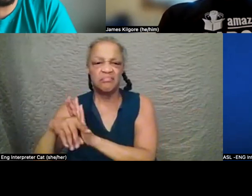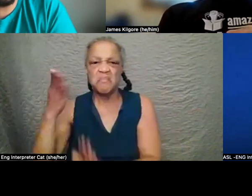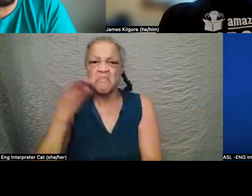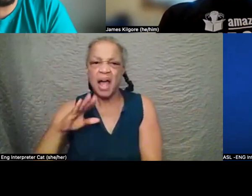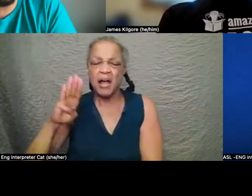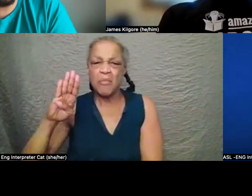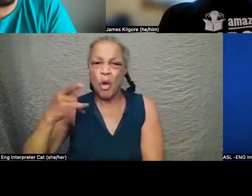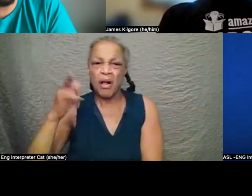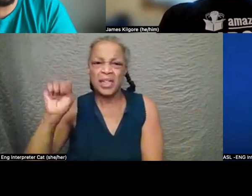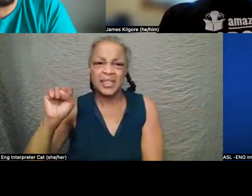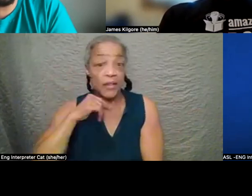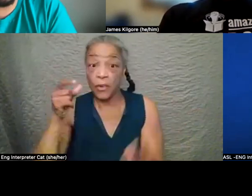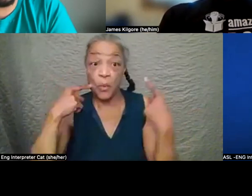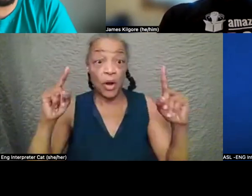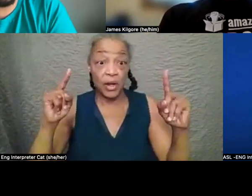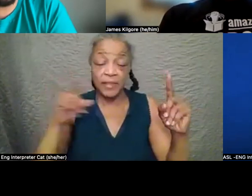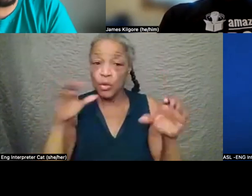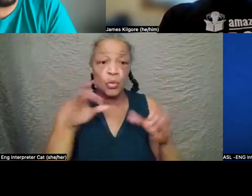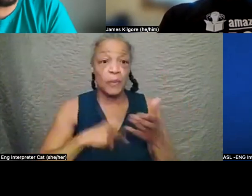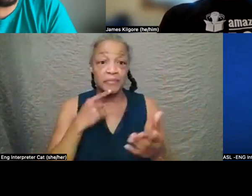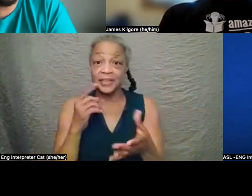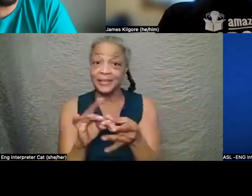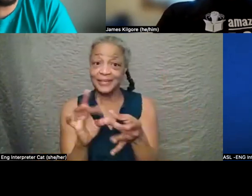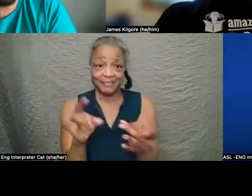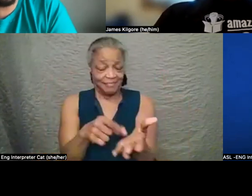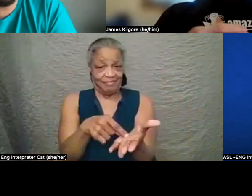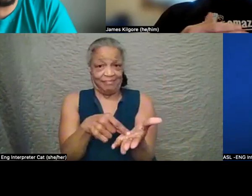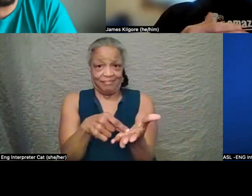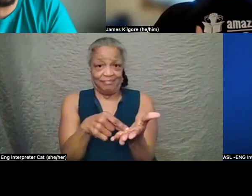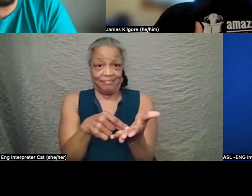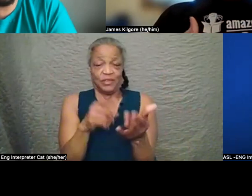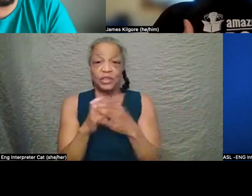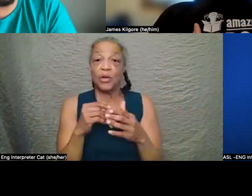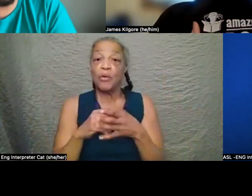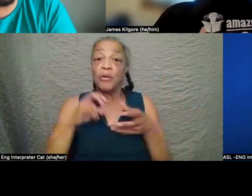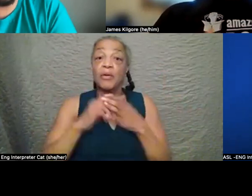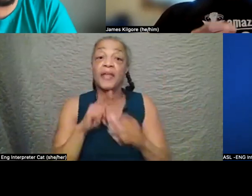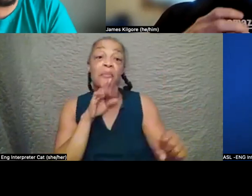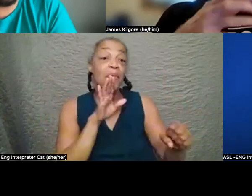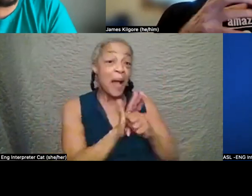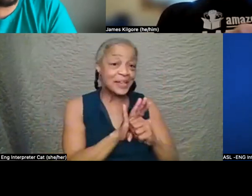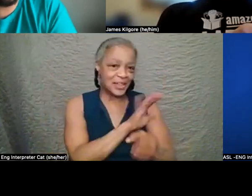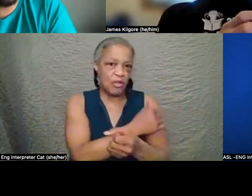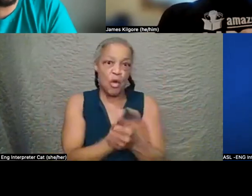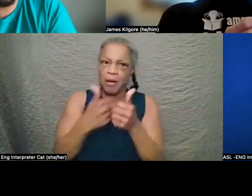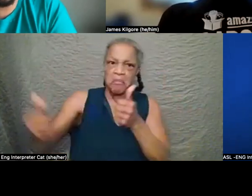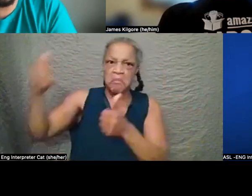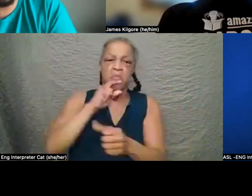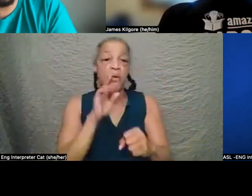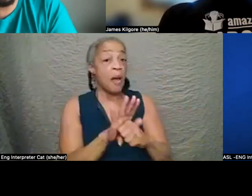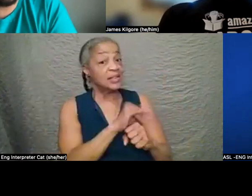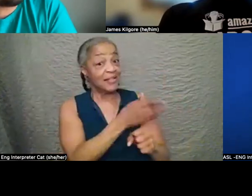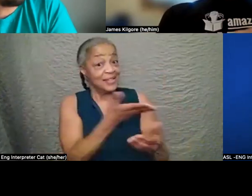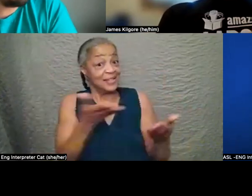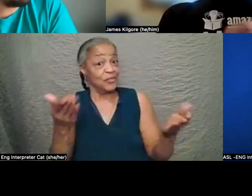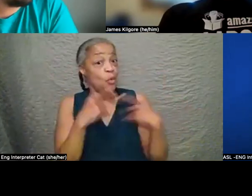work. They don't even do what they say they're going to do. So we're promised by the authorities that these devices are going